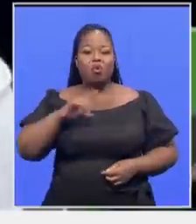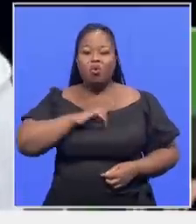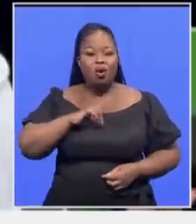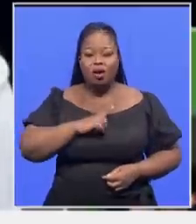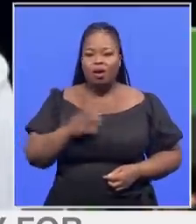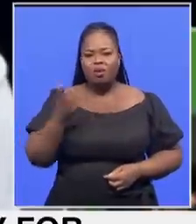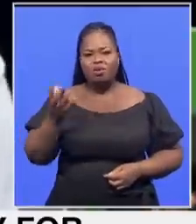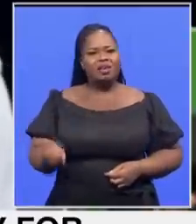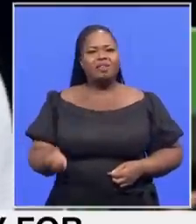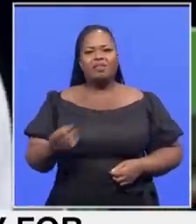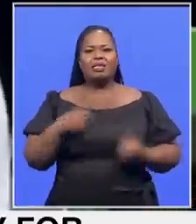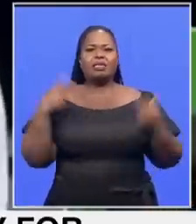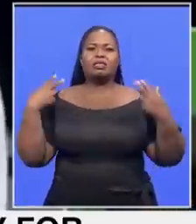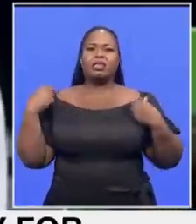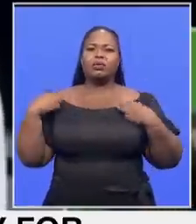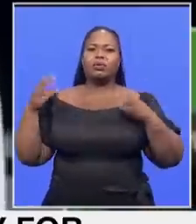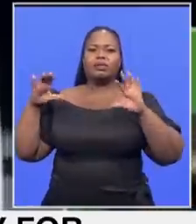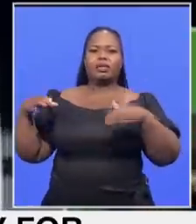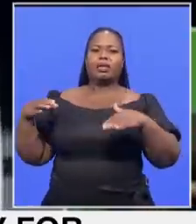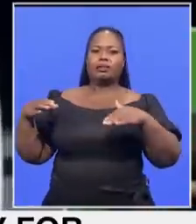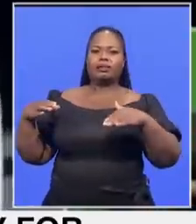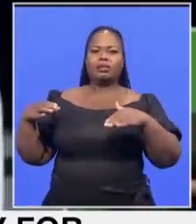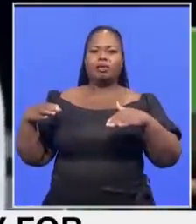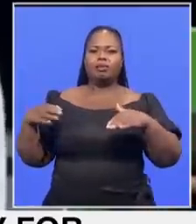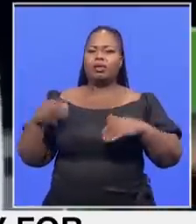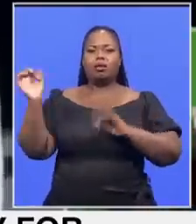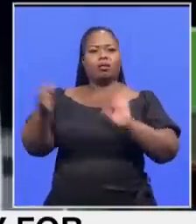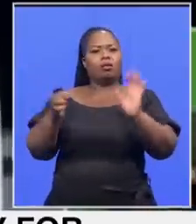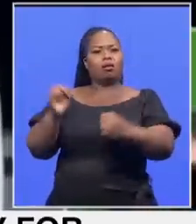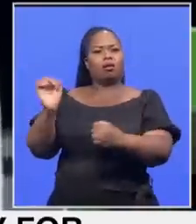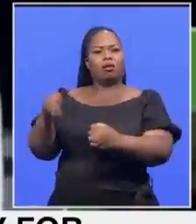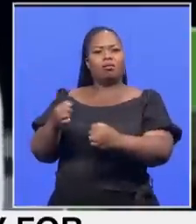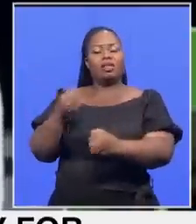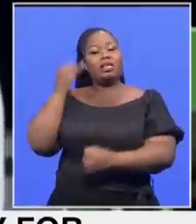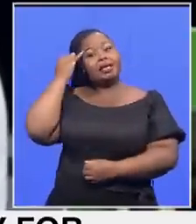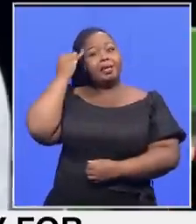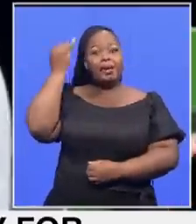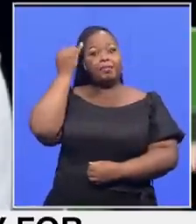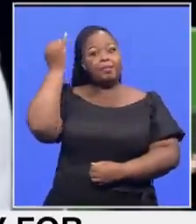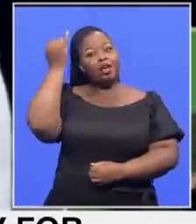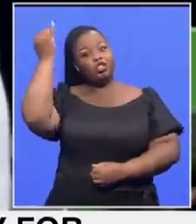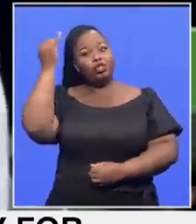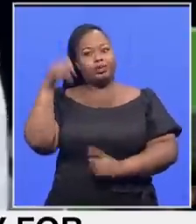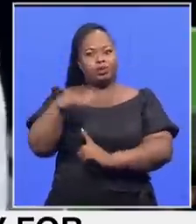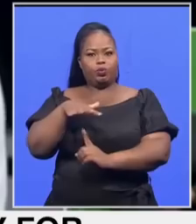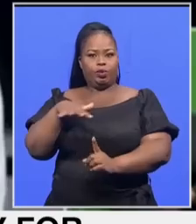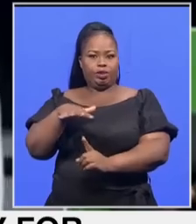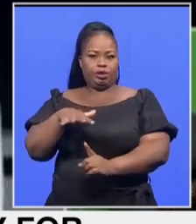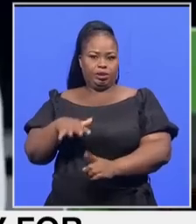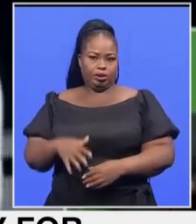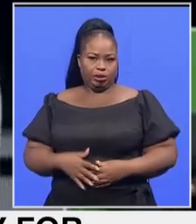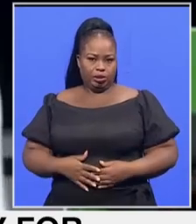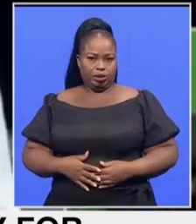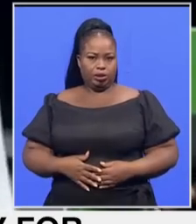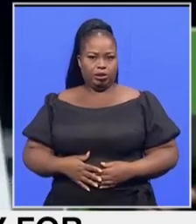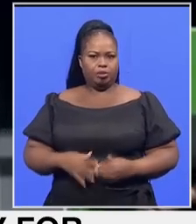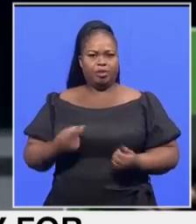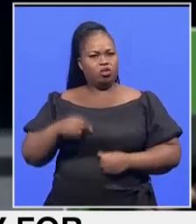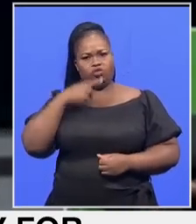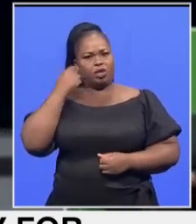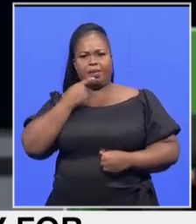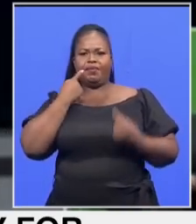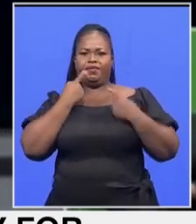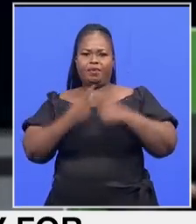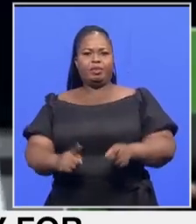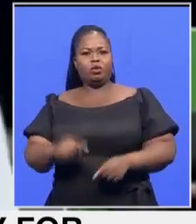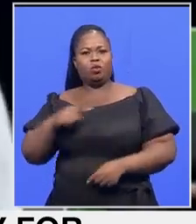have a security cluster that is deployed to an imaginary situation as part of a process